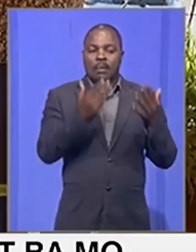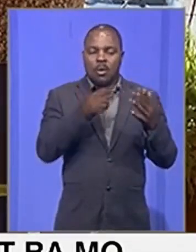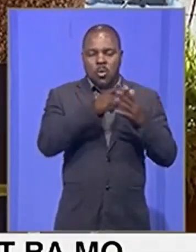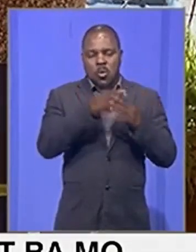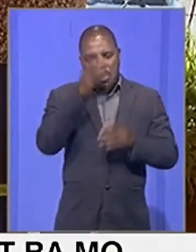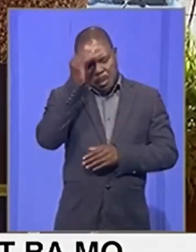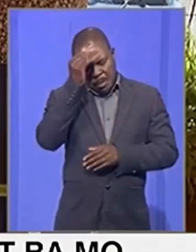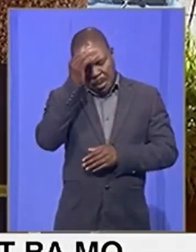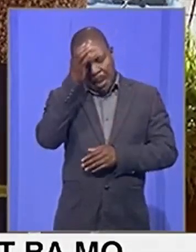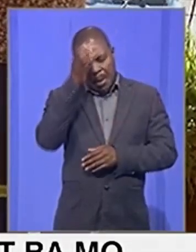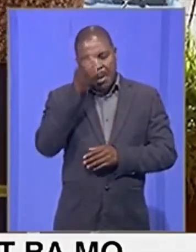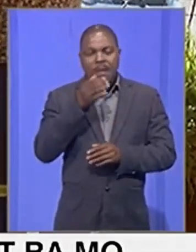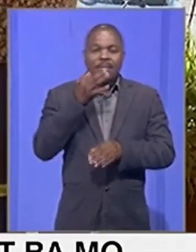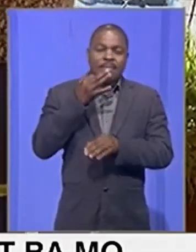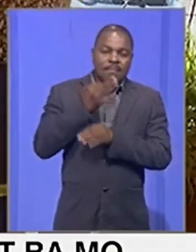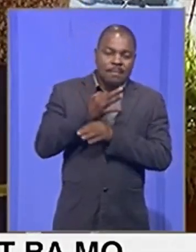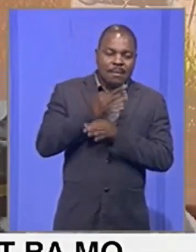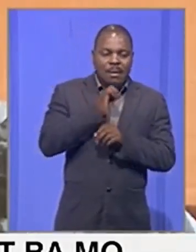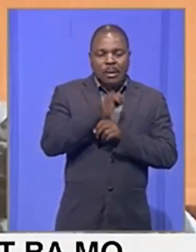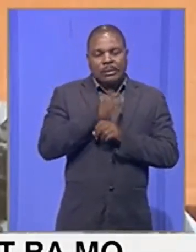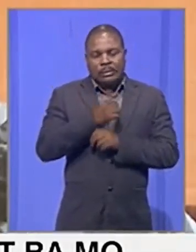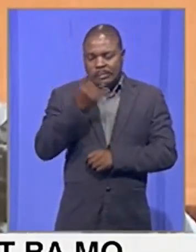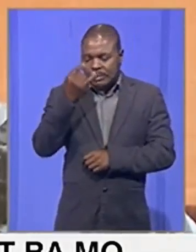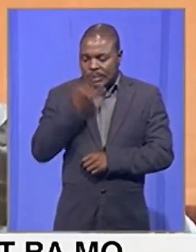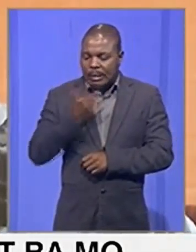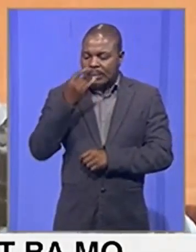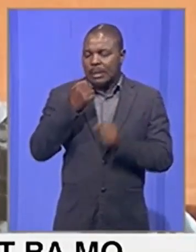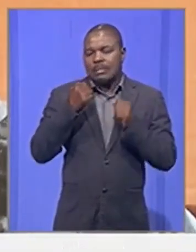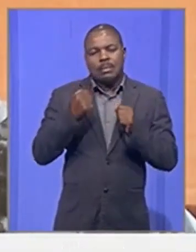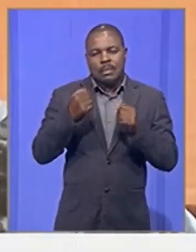moagisane wa dingwaga di le 18.